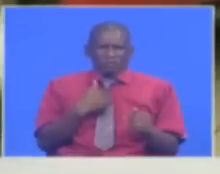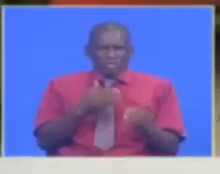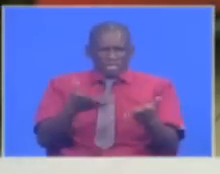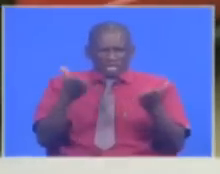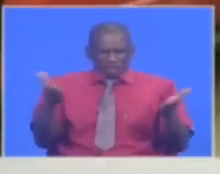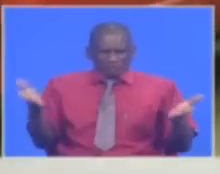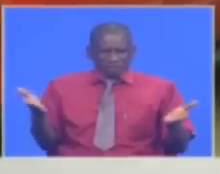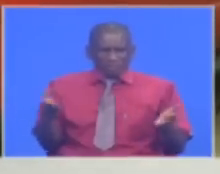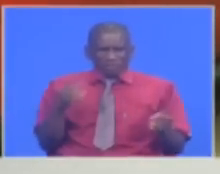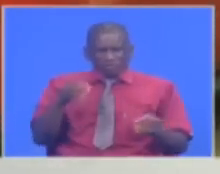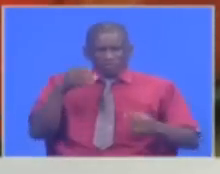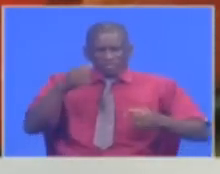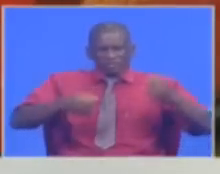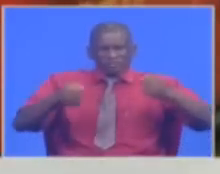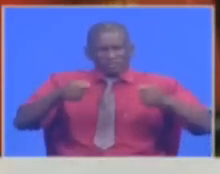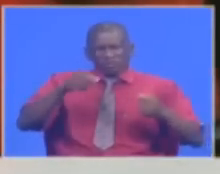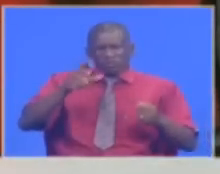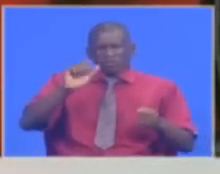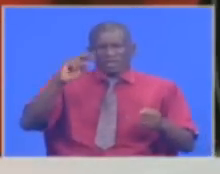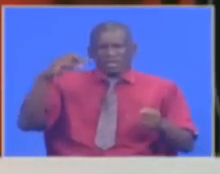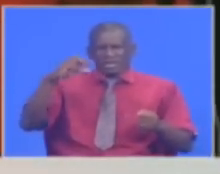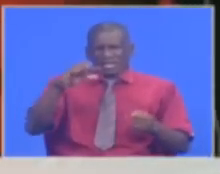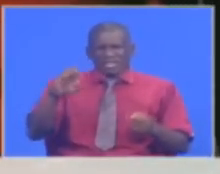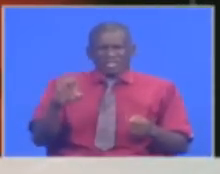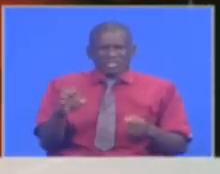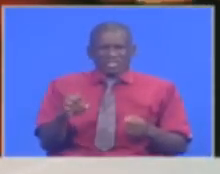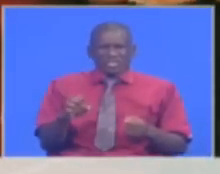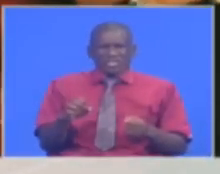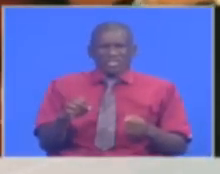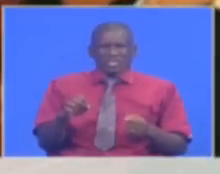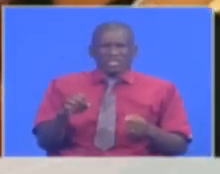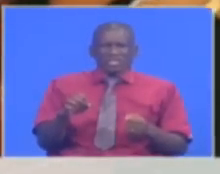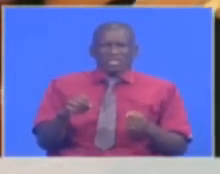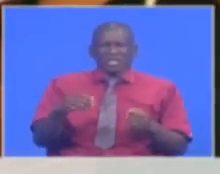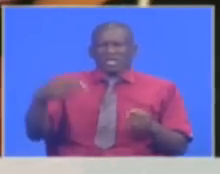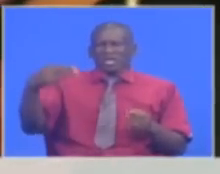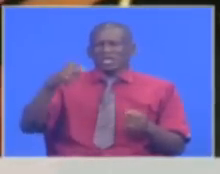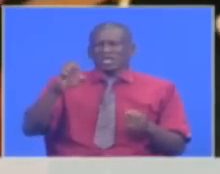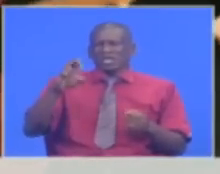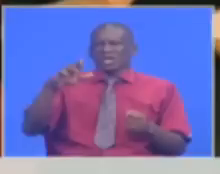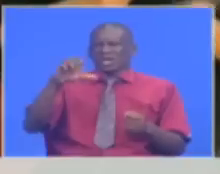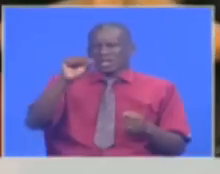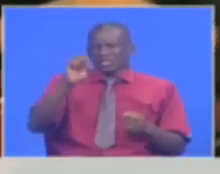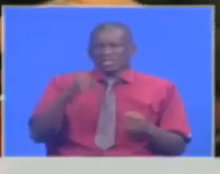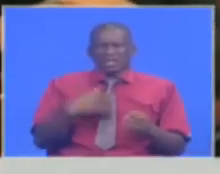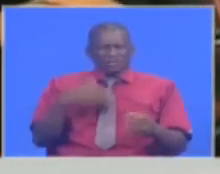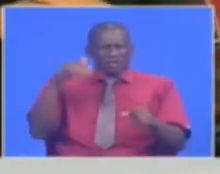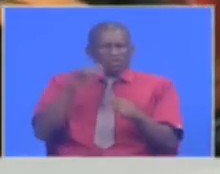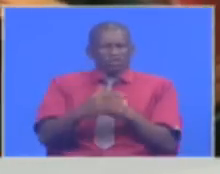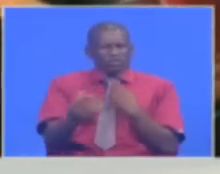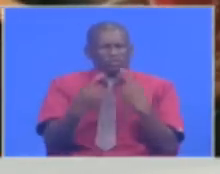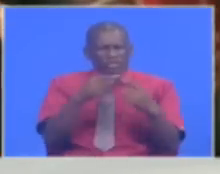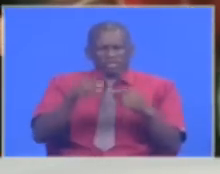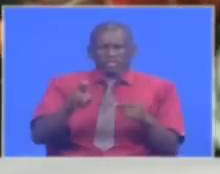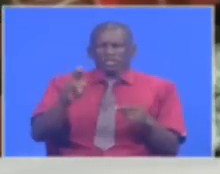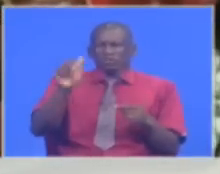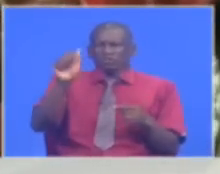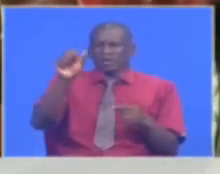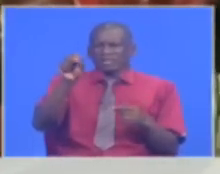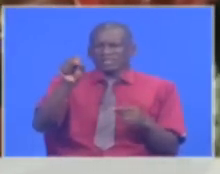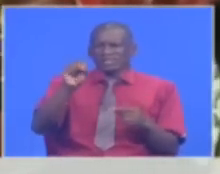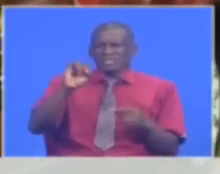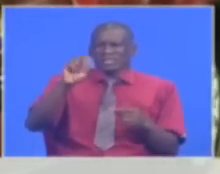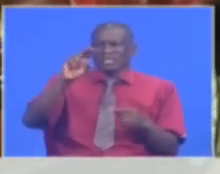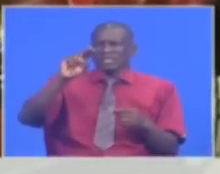availability of this Range Rover limousine has attracted a lot of conversation here in Wasingishu County. Among